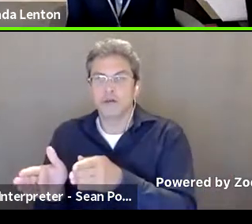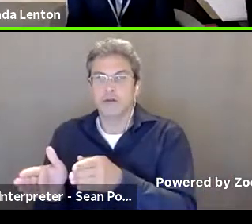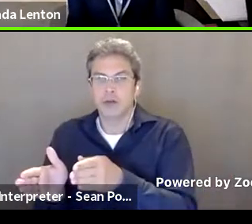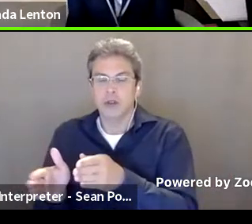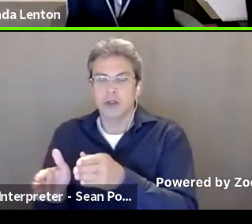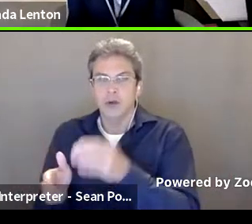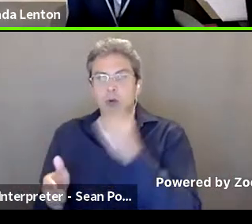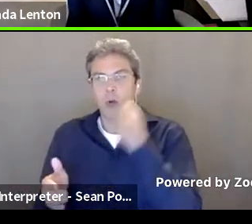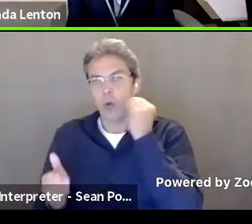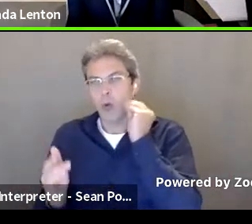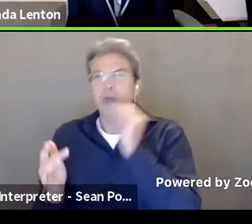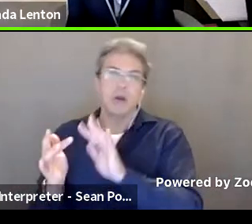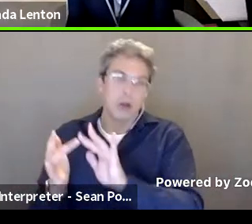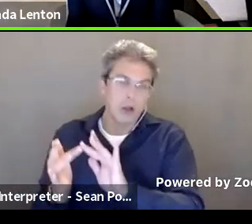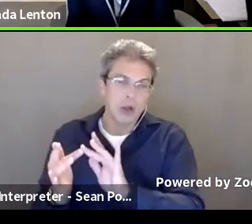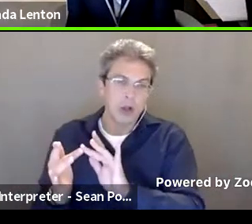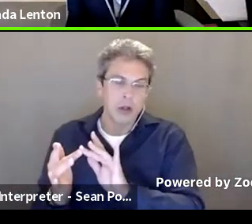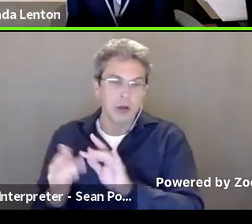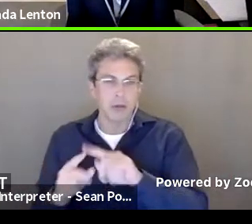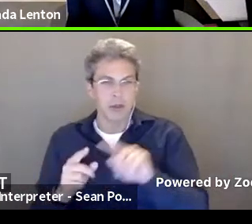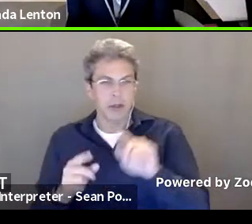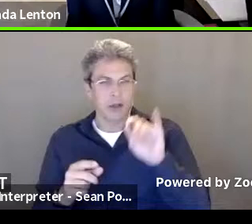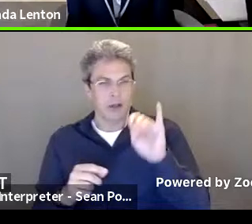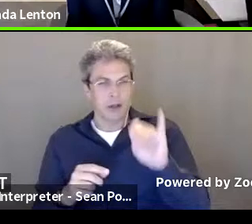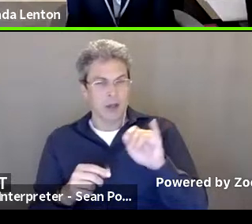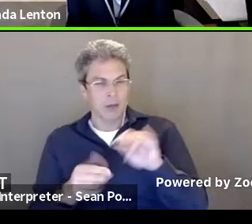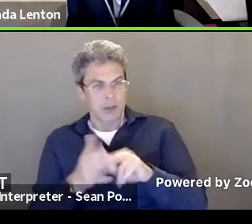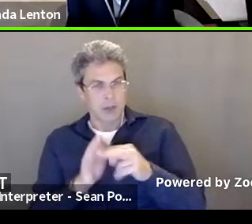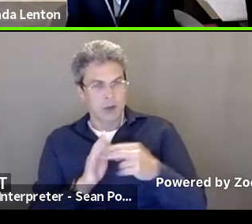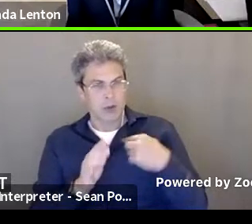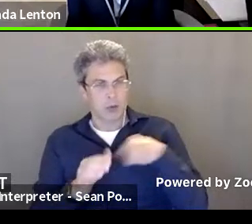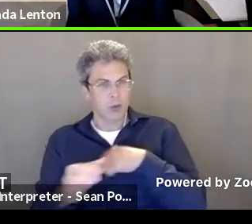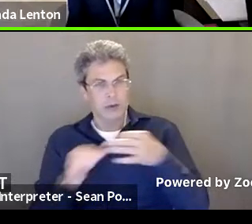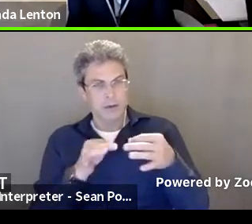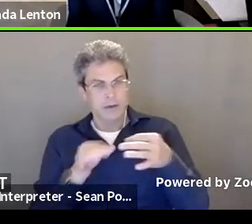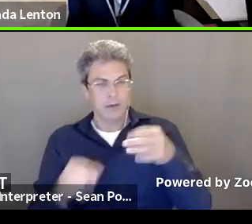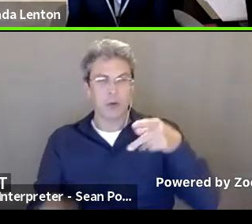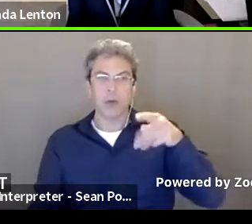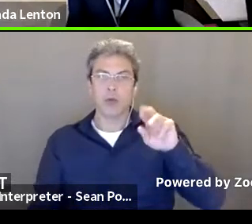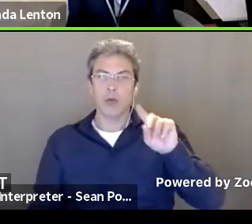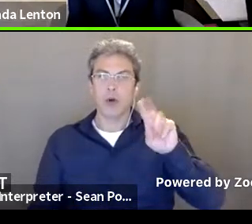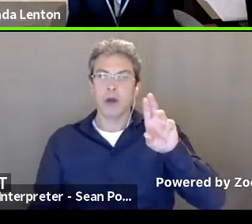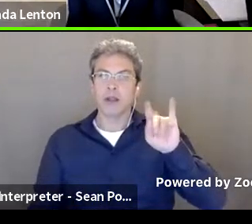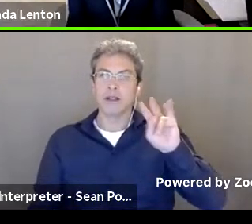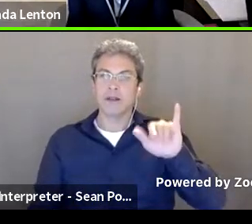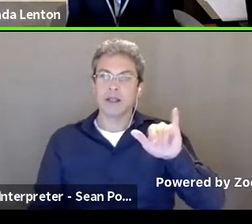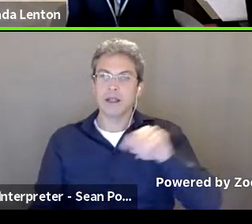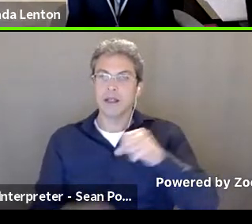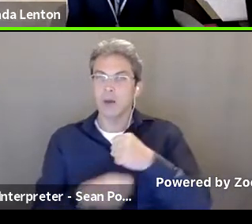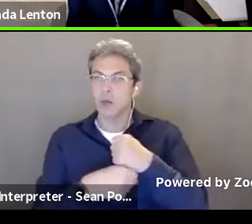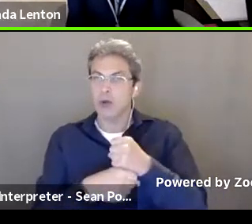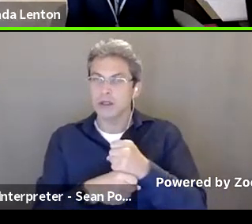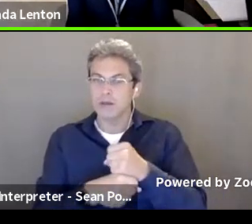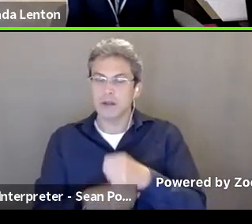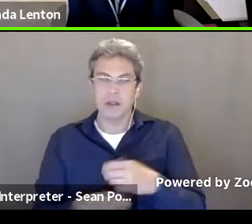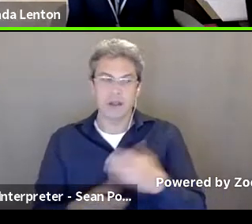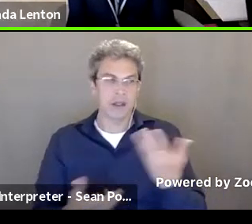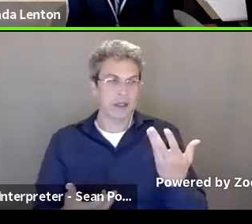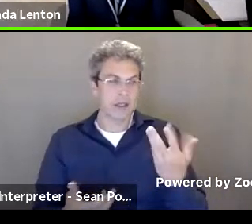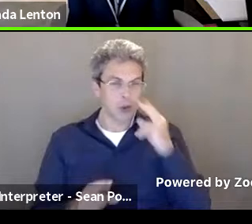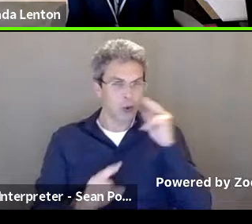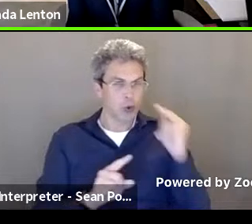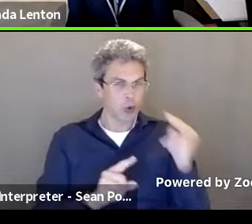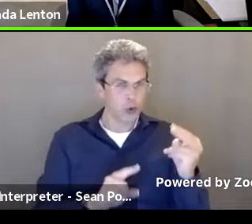about how we think about productivity? Is there a possibility for us to use space differently and to look at what